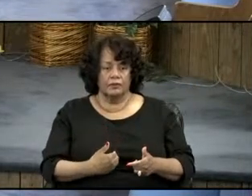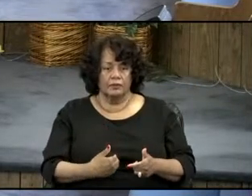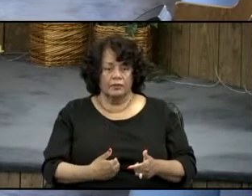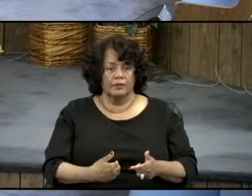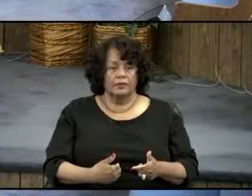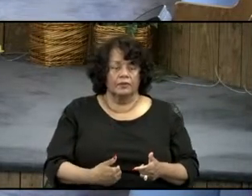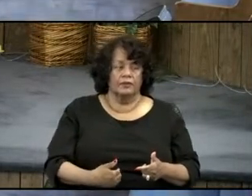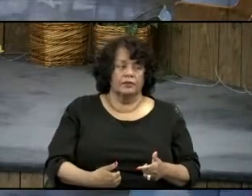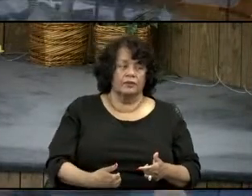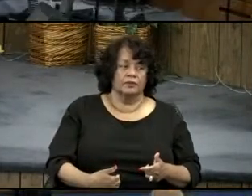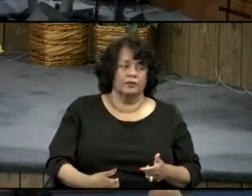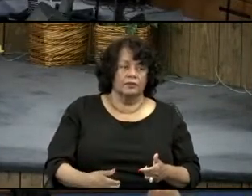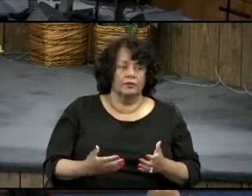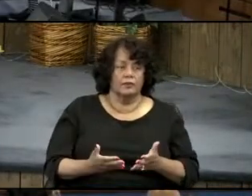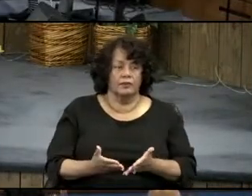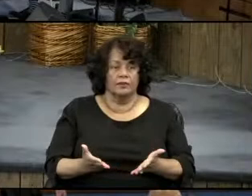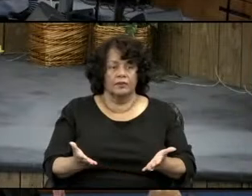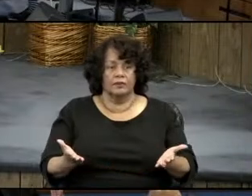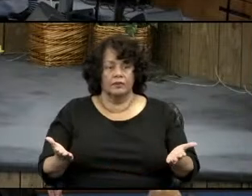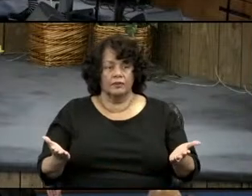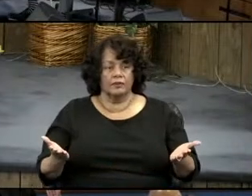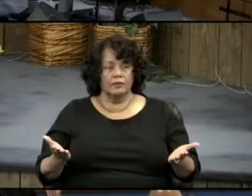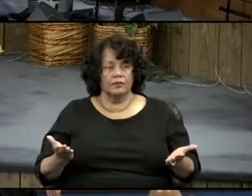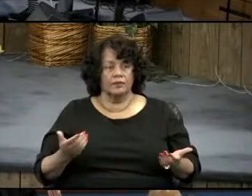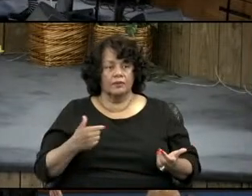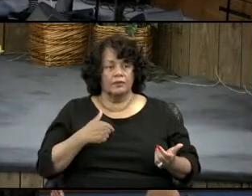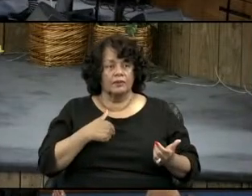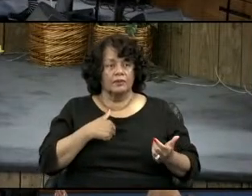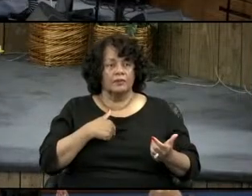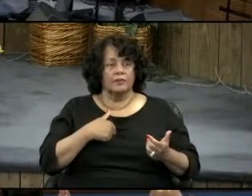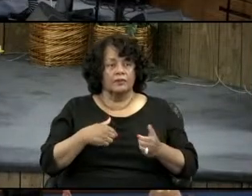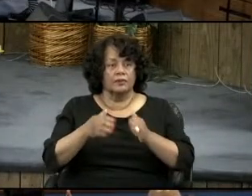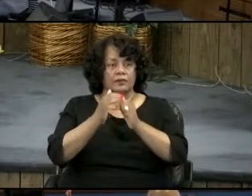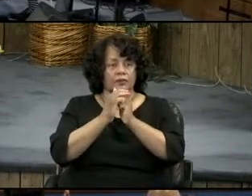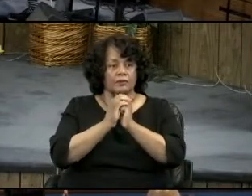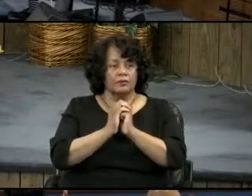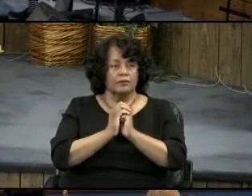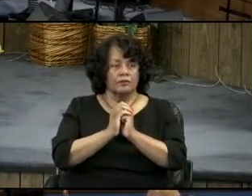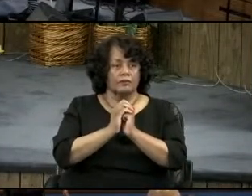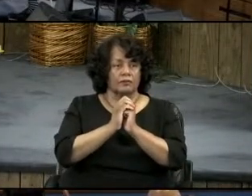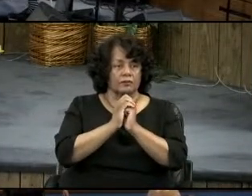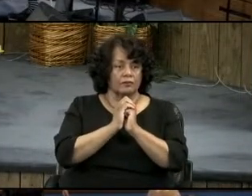me. Come on, help us say it. Here I am. Here I am to